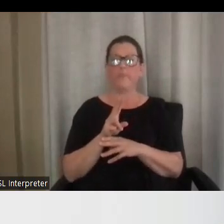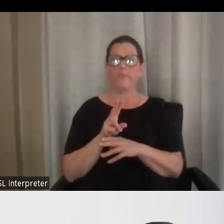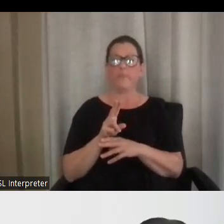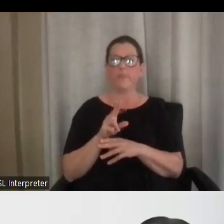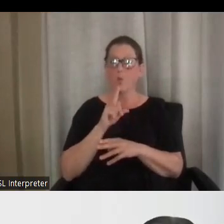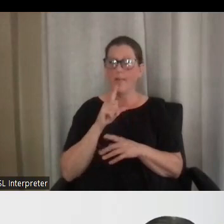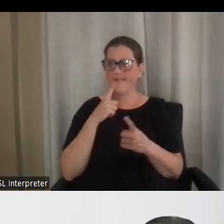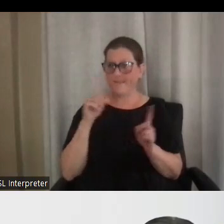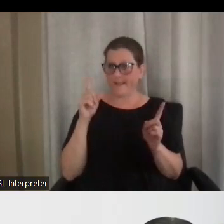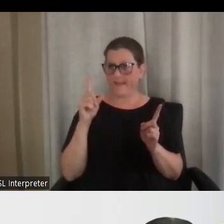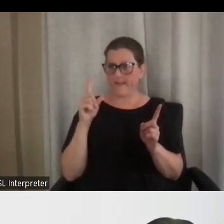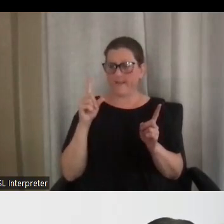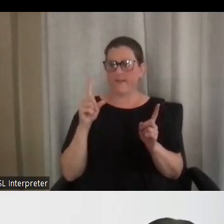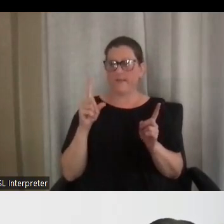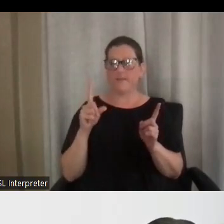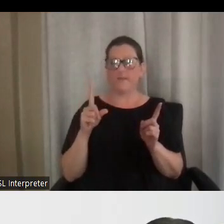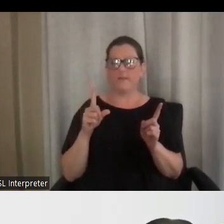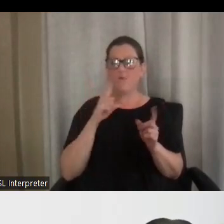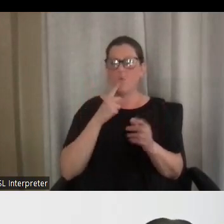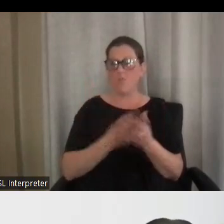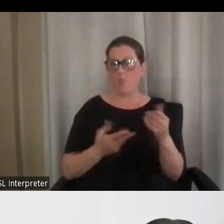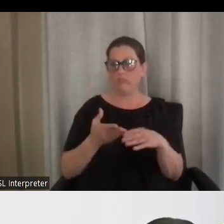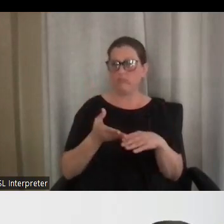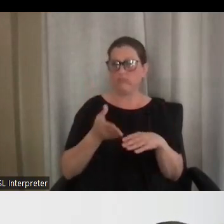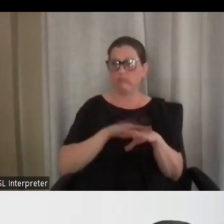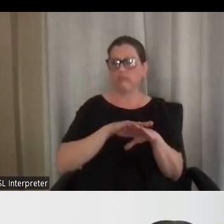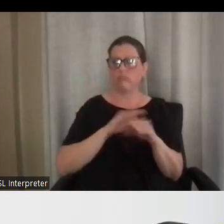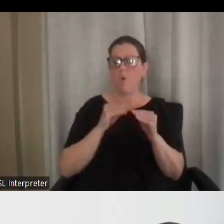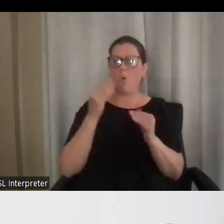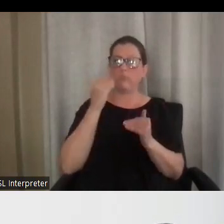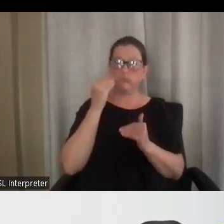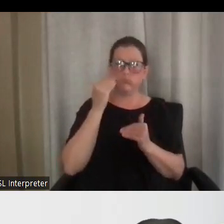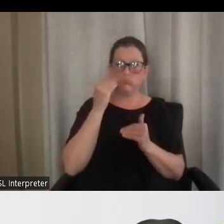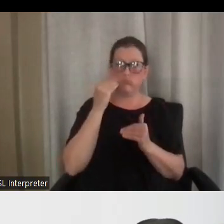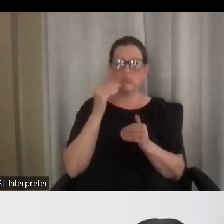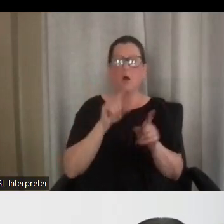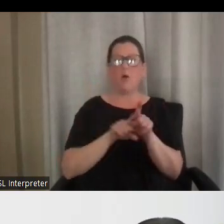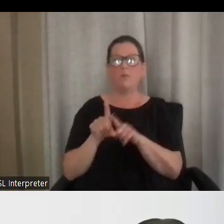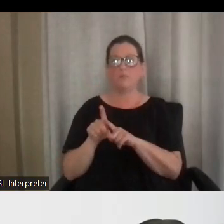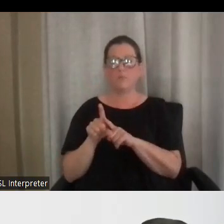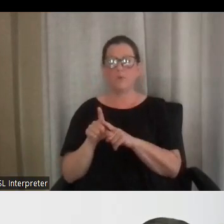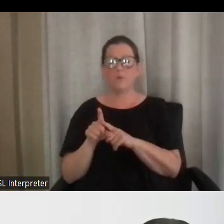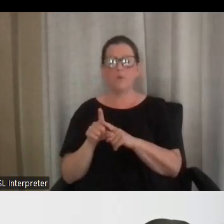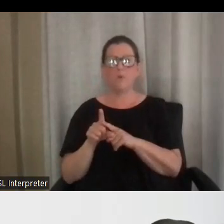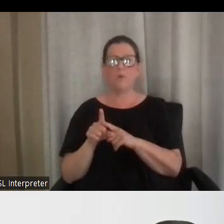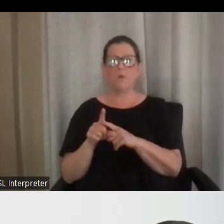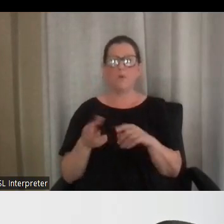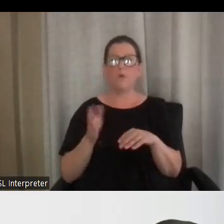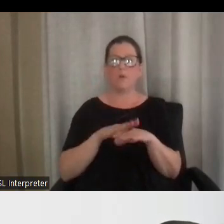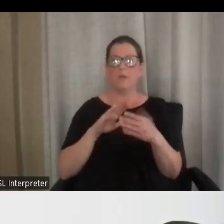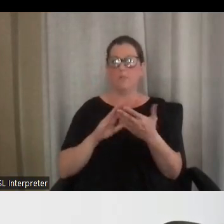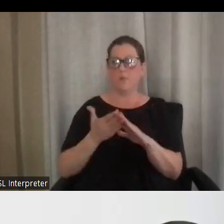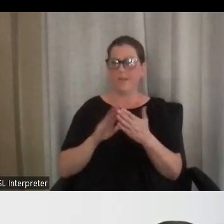really effective in both increasing awareness and knowledge, but also in increasing community